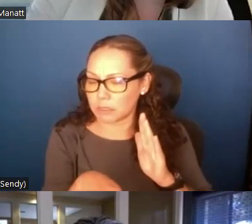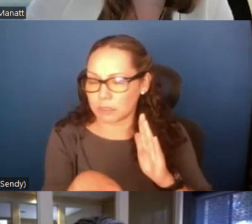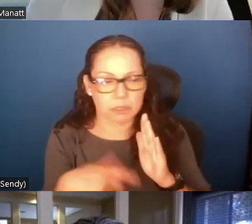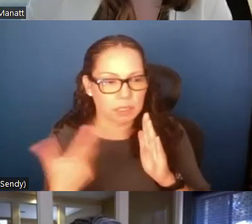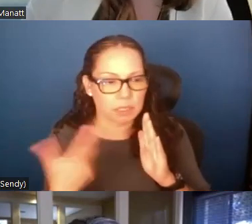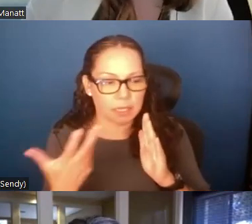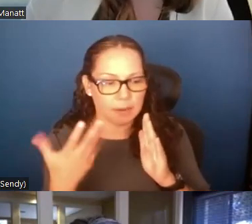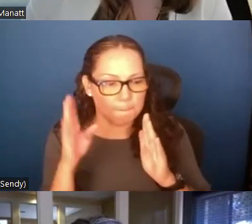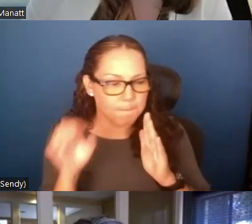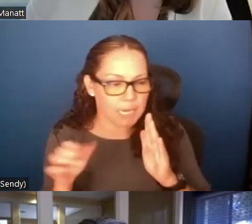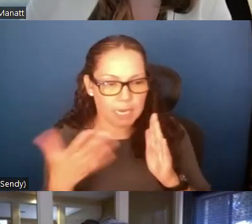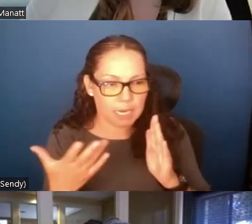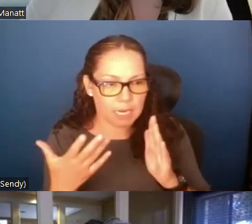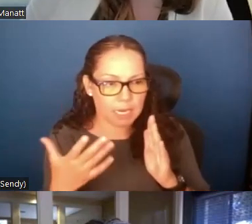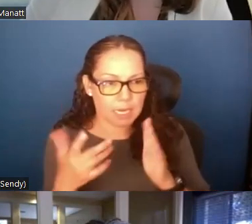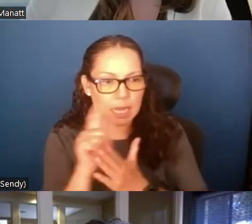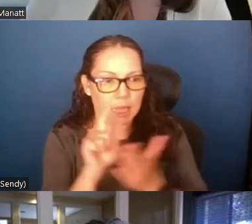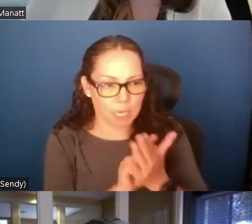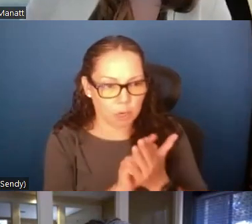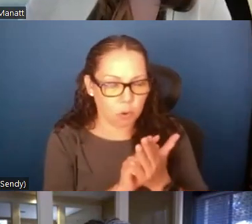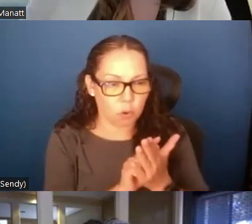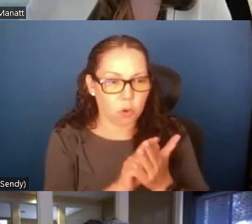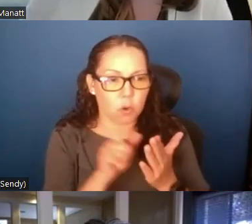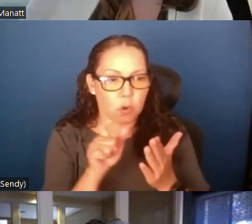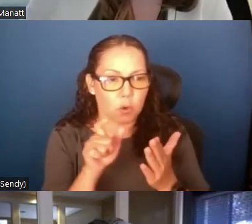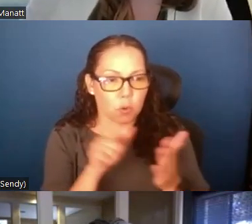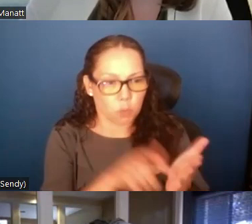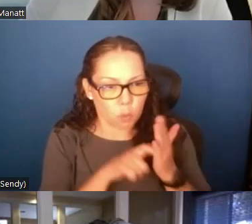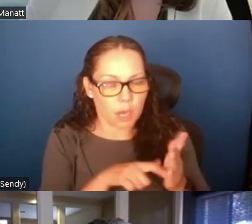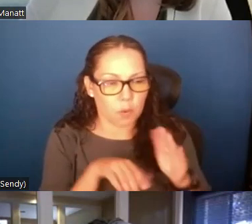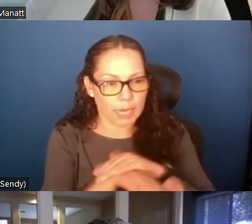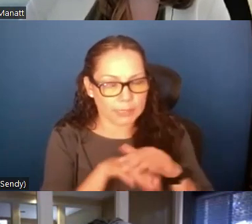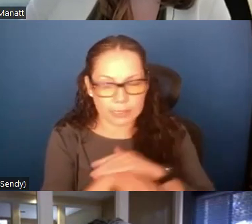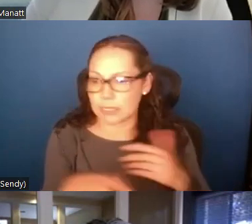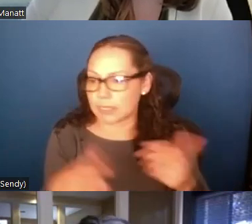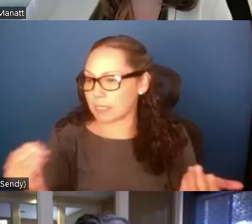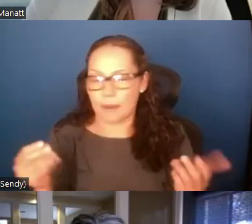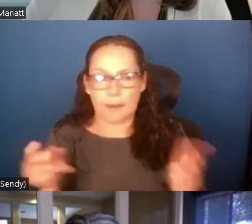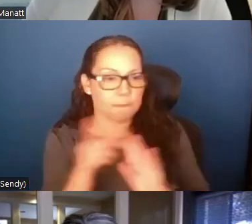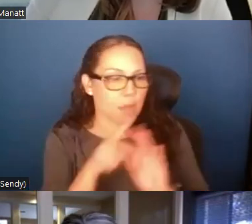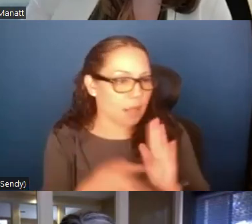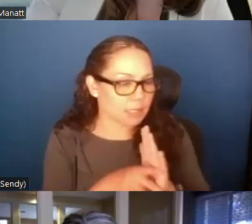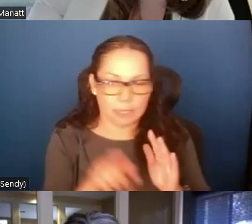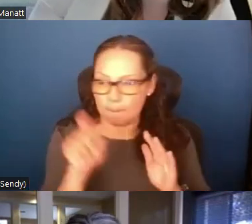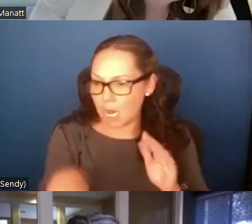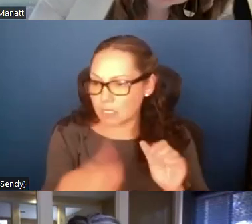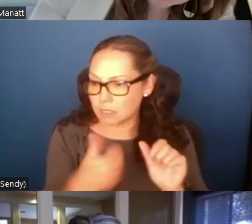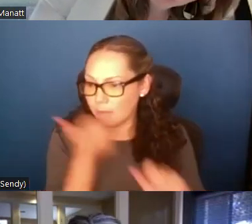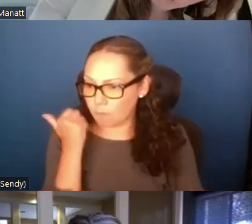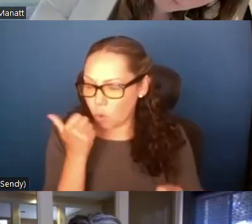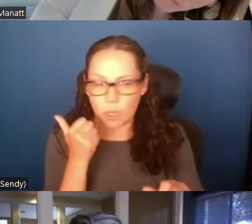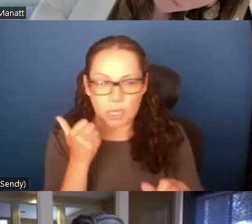must provide the legally required access, or policies must avoid any impermissible,